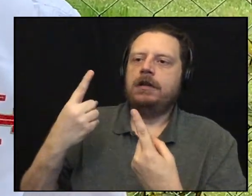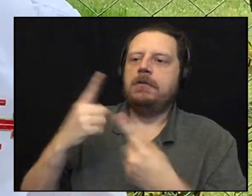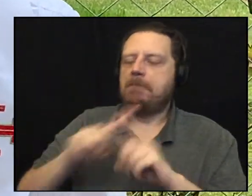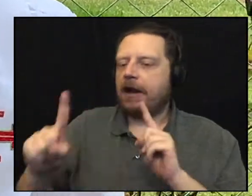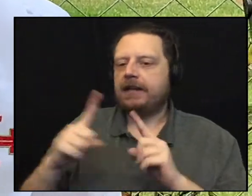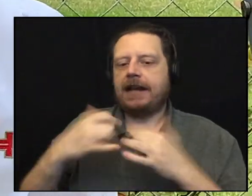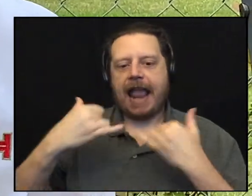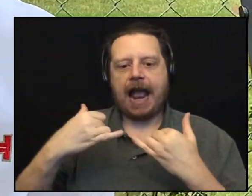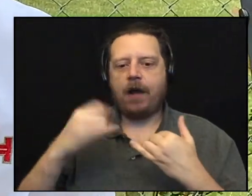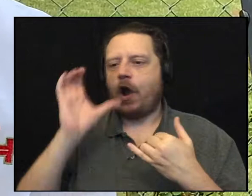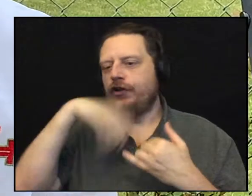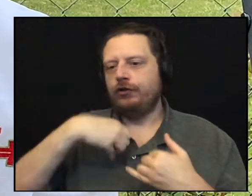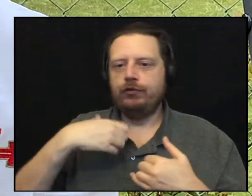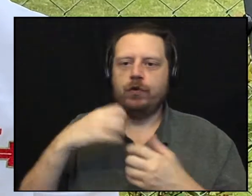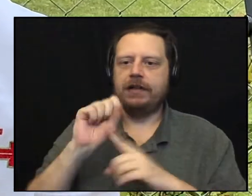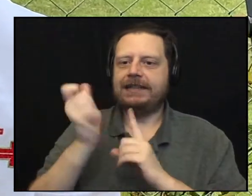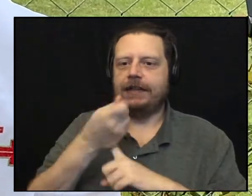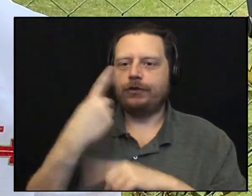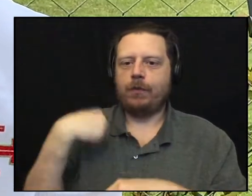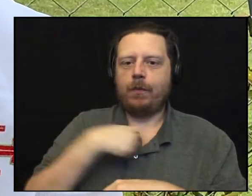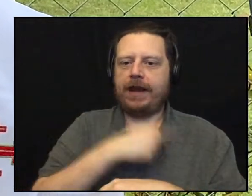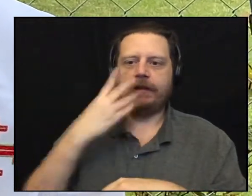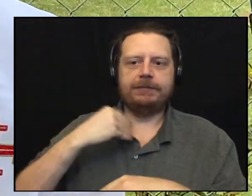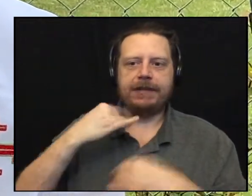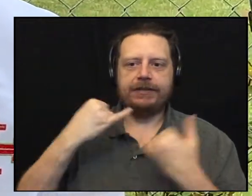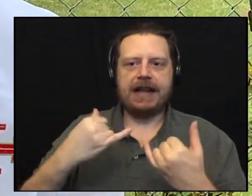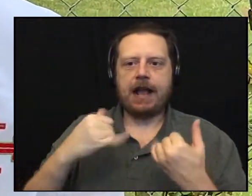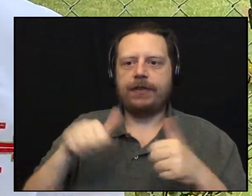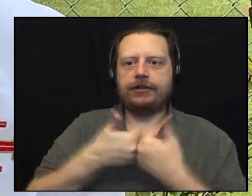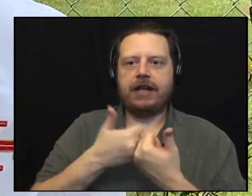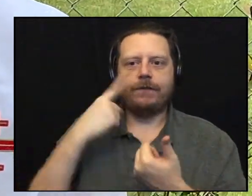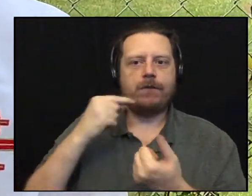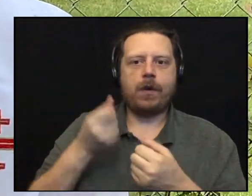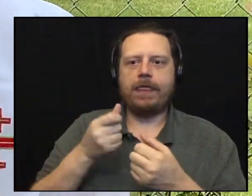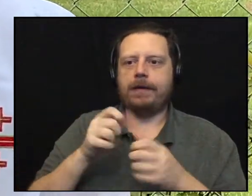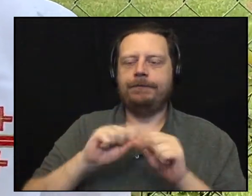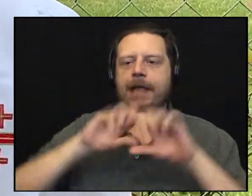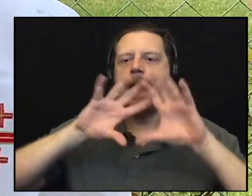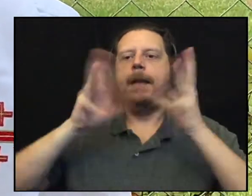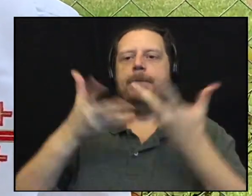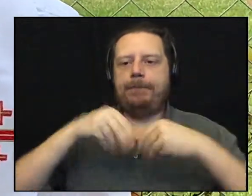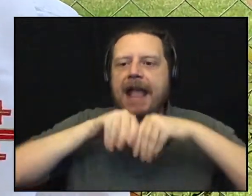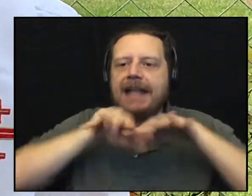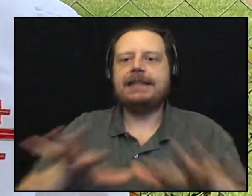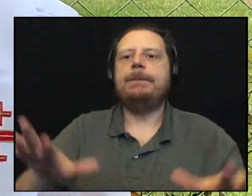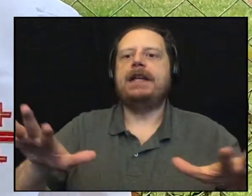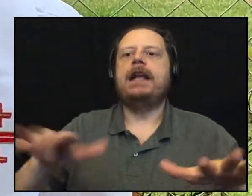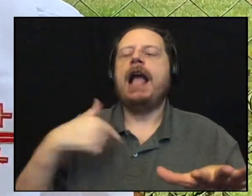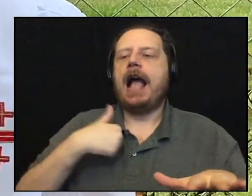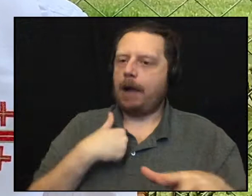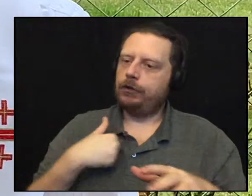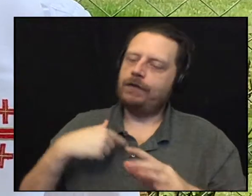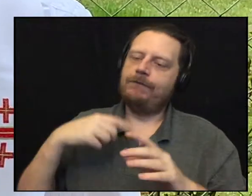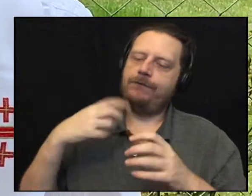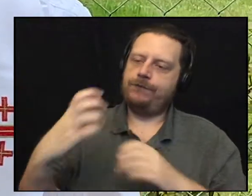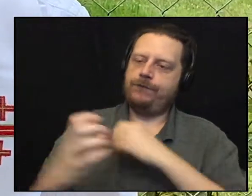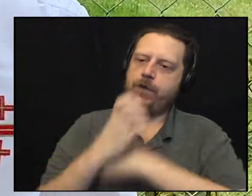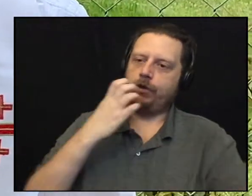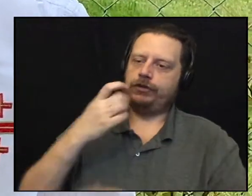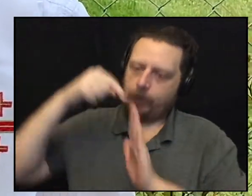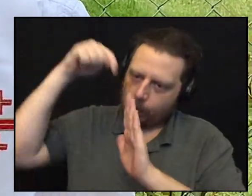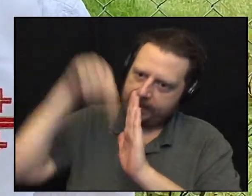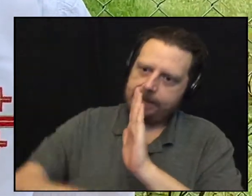which we find ourselves, because of the challenges of this pandemic, I was forced to go deeper, and so I